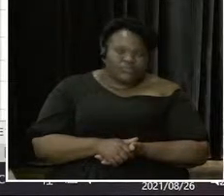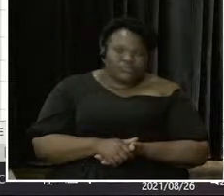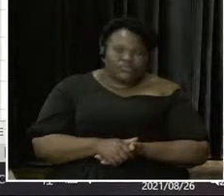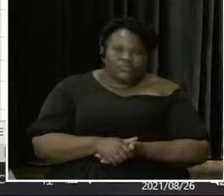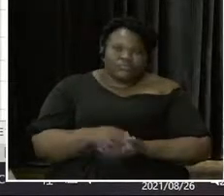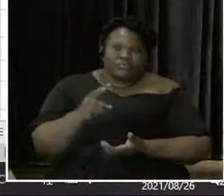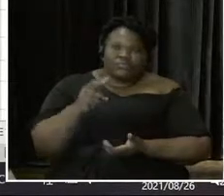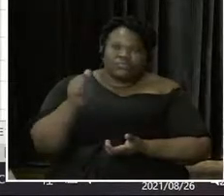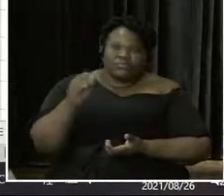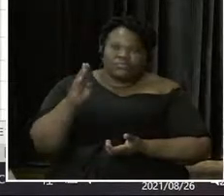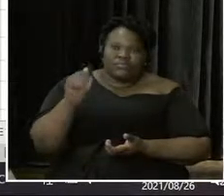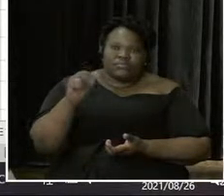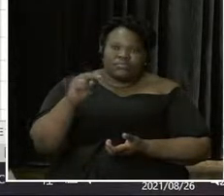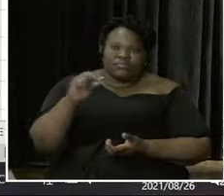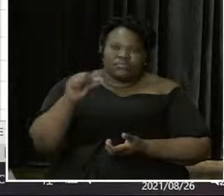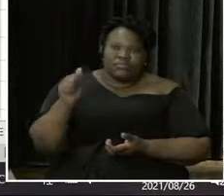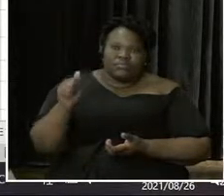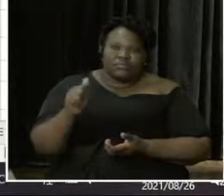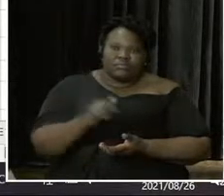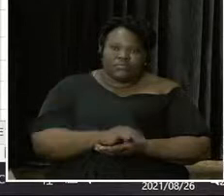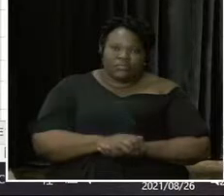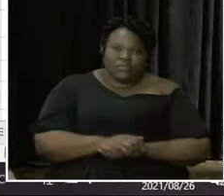Mabanga.